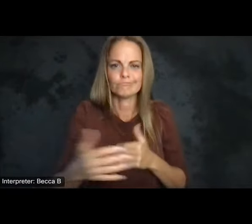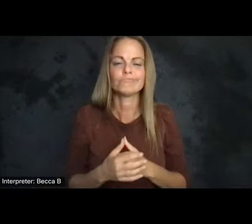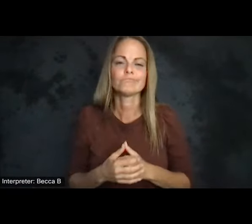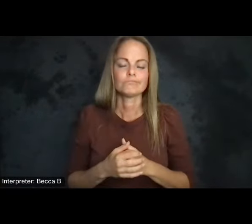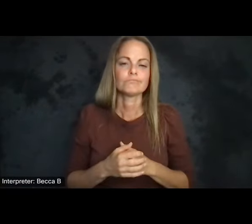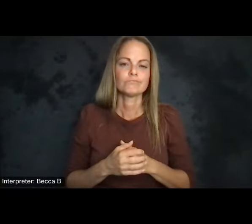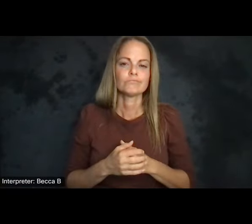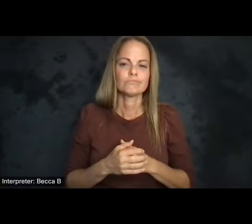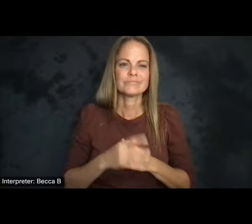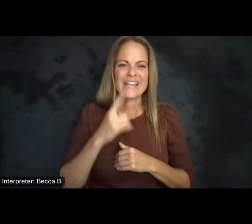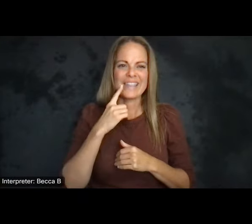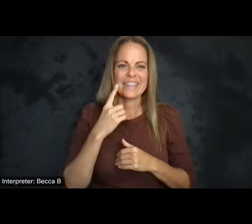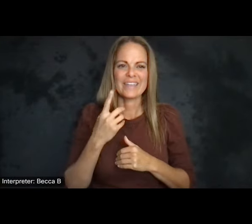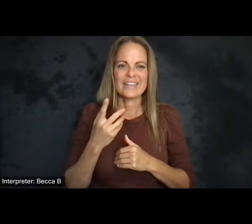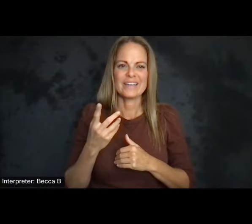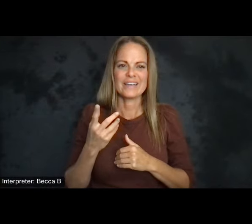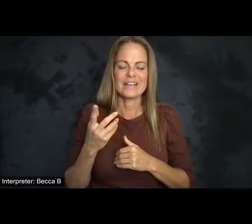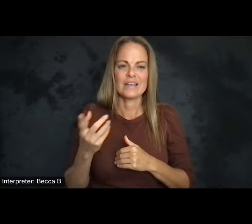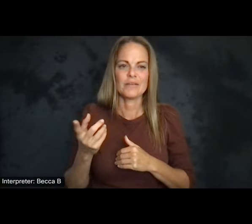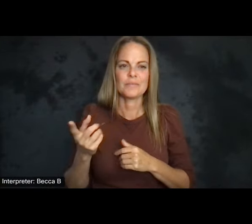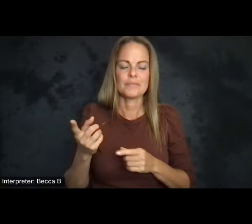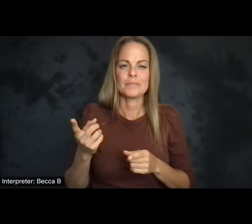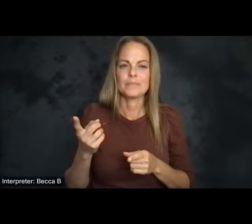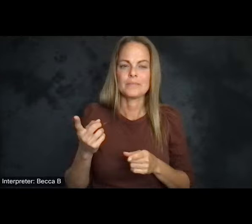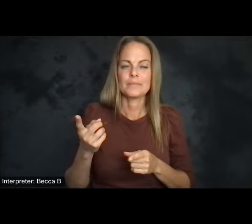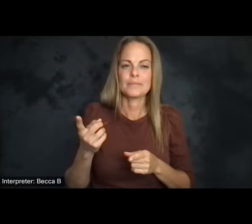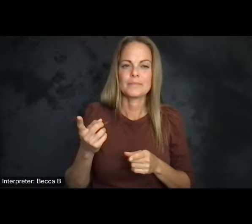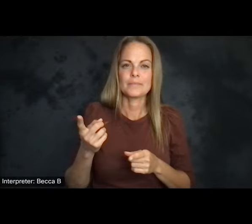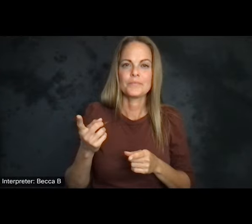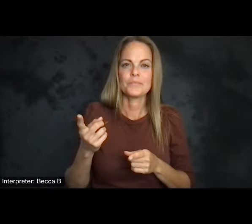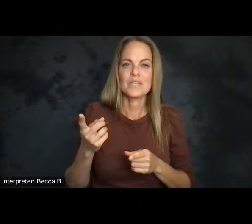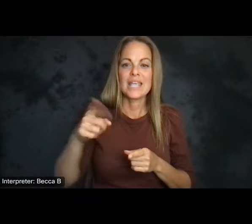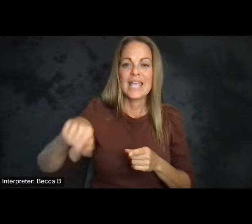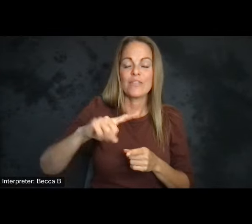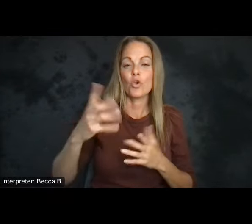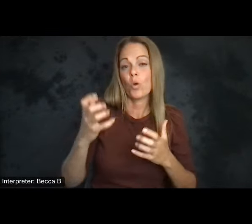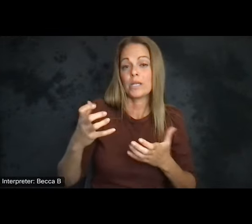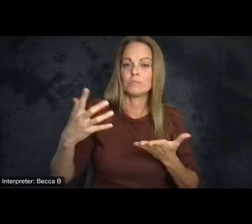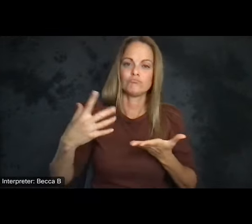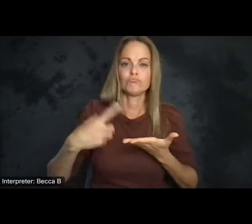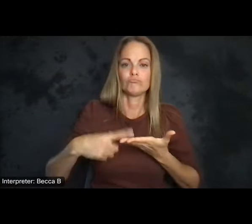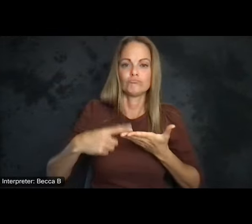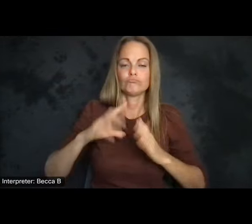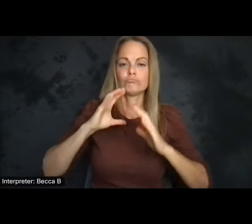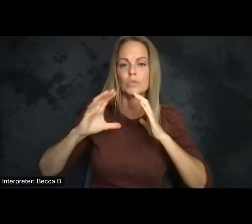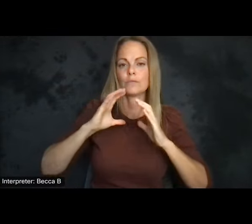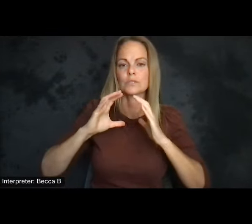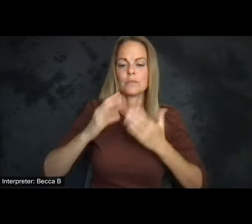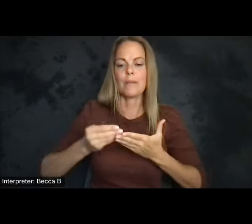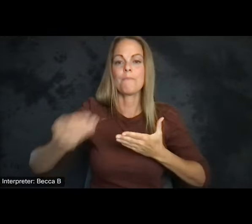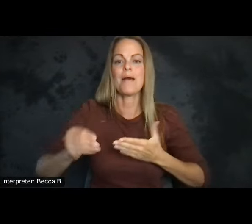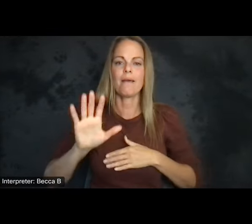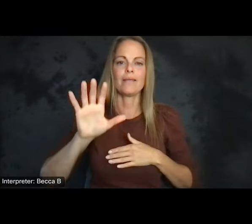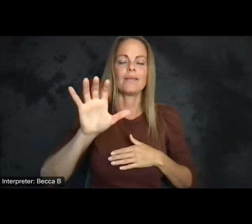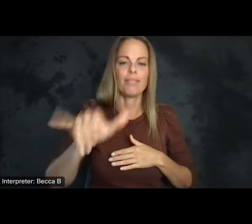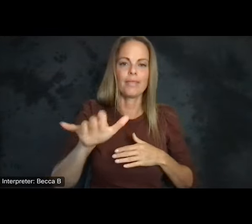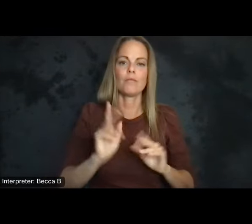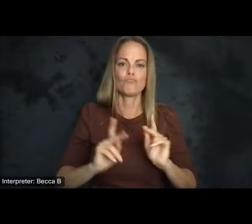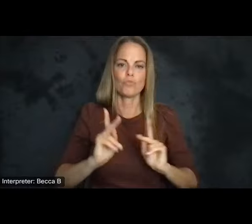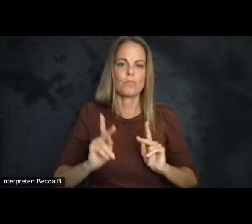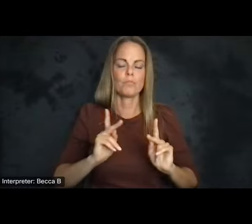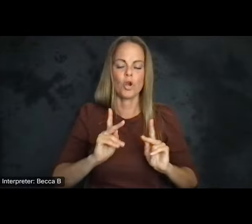think it's Pheasants Forever owns, and they're wanting to have conversations with us about purchasing that property. Okay, thank you for